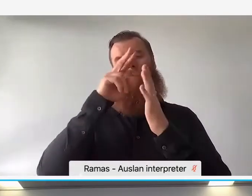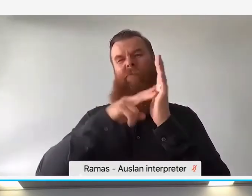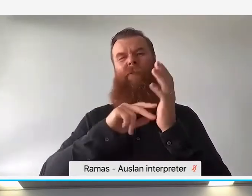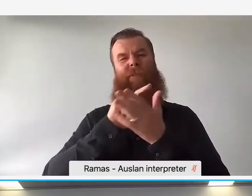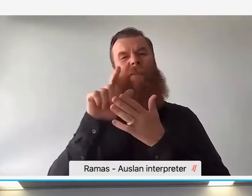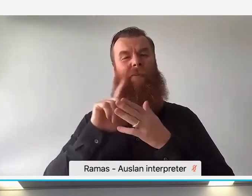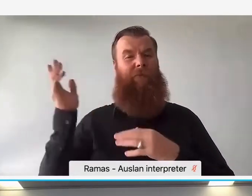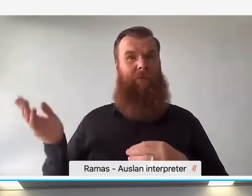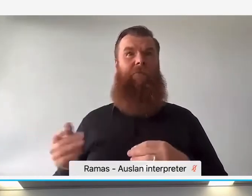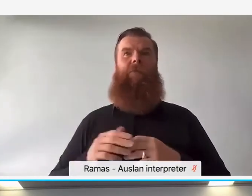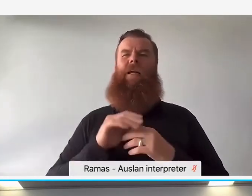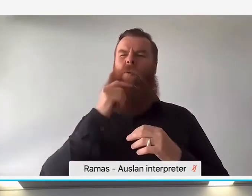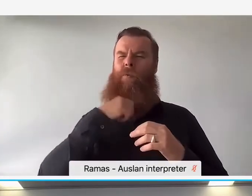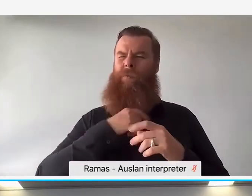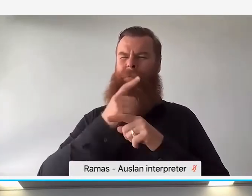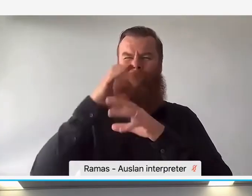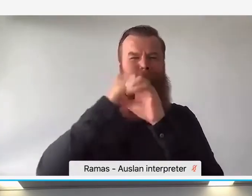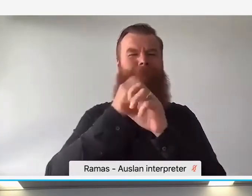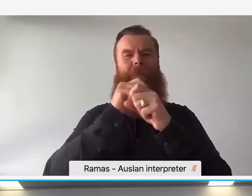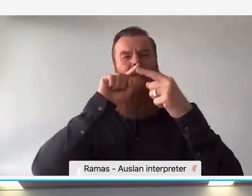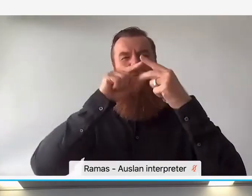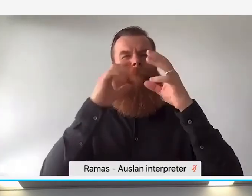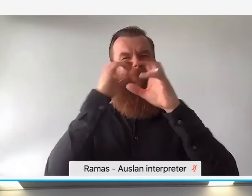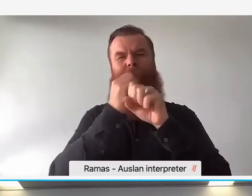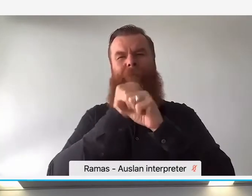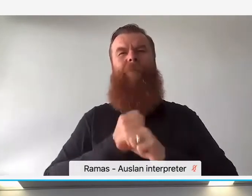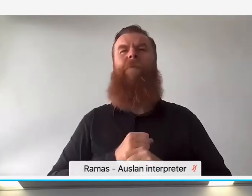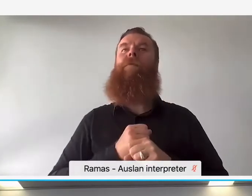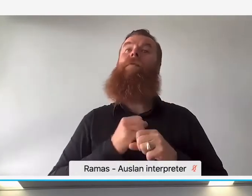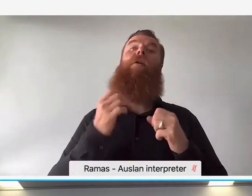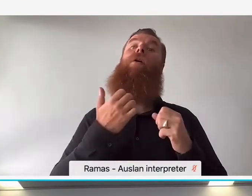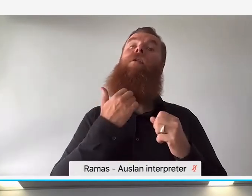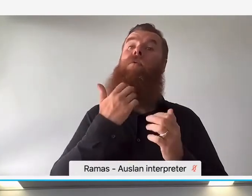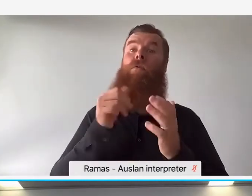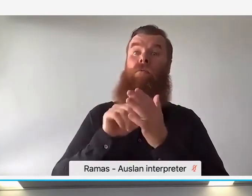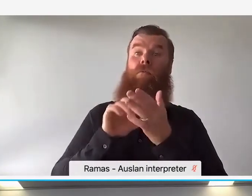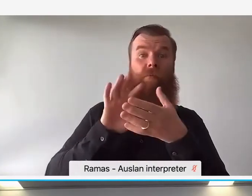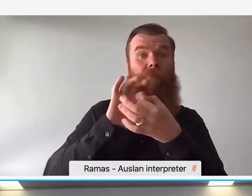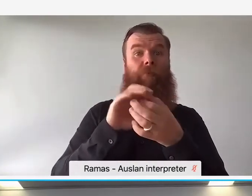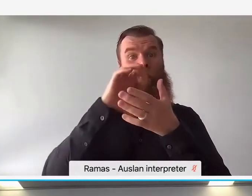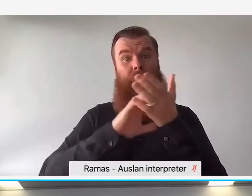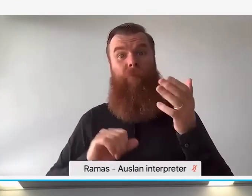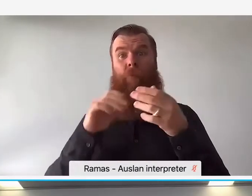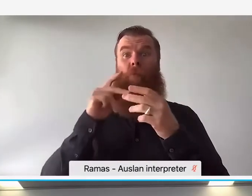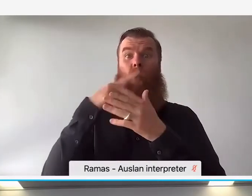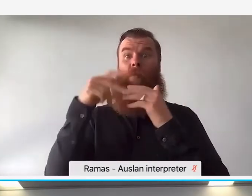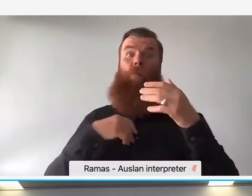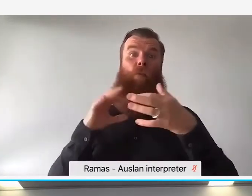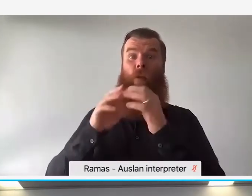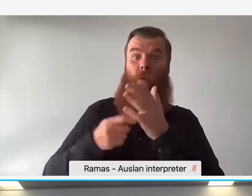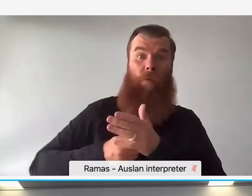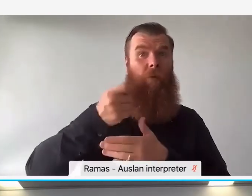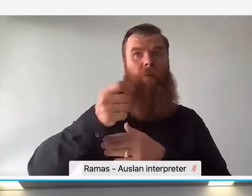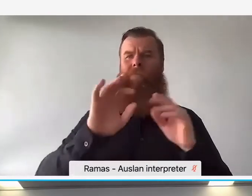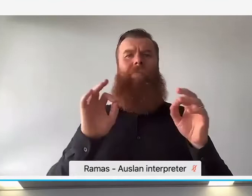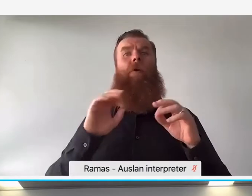here, though. There are no costs to apply or join the scheme. There's no cost for site visits to any of your